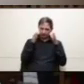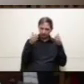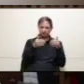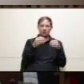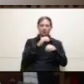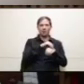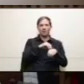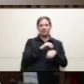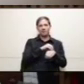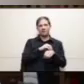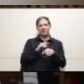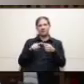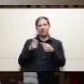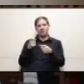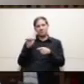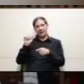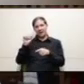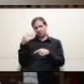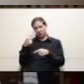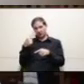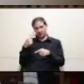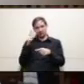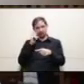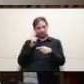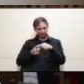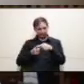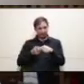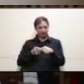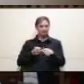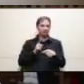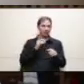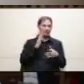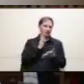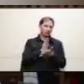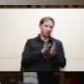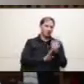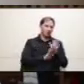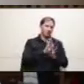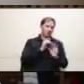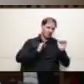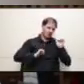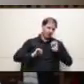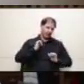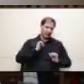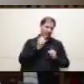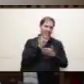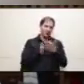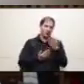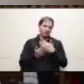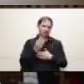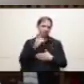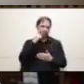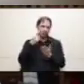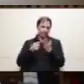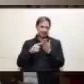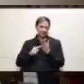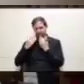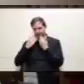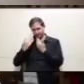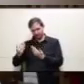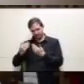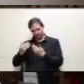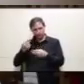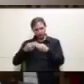Issues raised by the Auditor General and ensuring that it improves its performance and audit outcomes. Thank you very much, Honorable